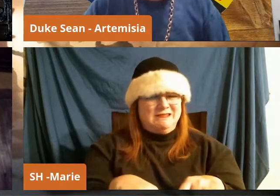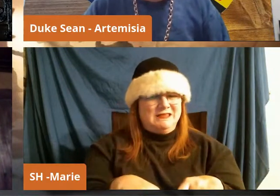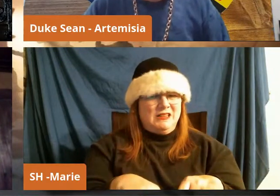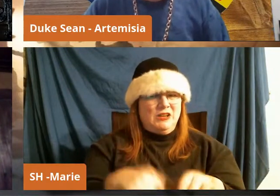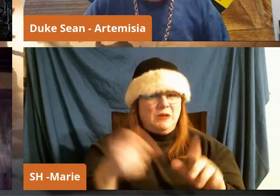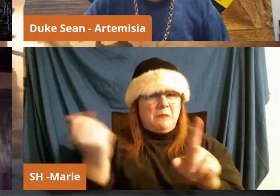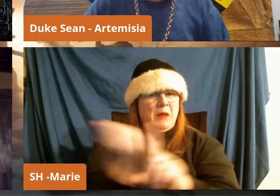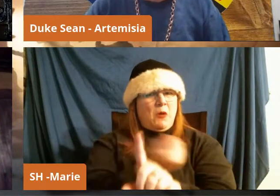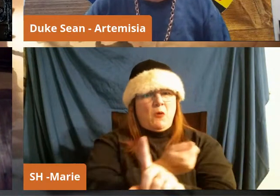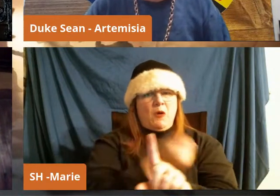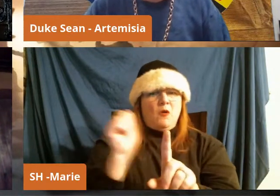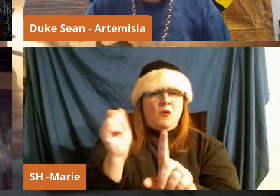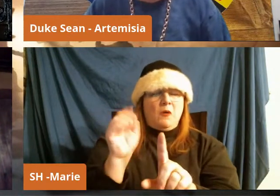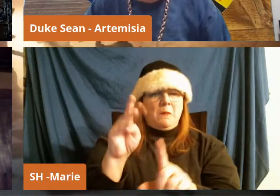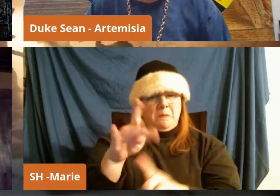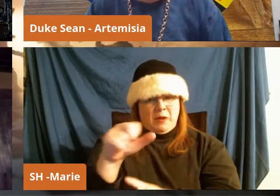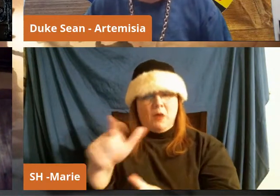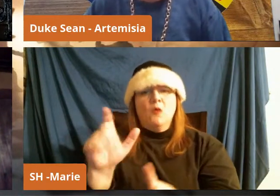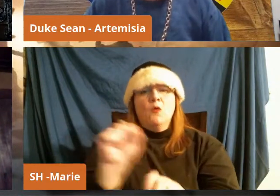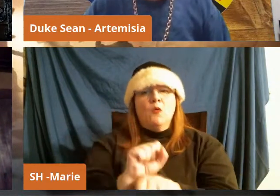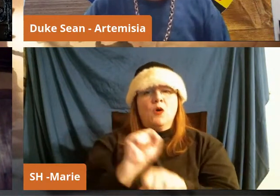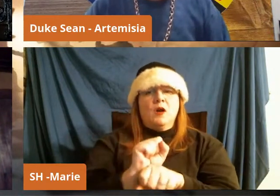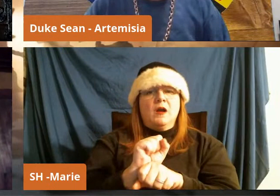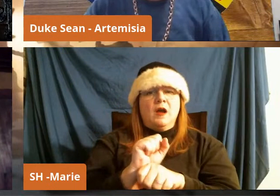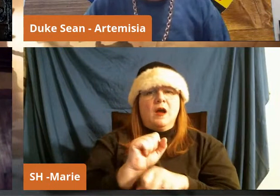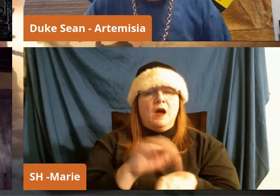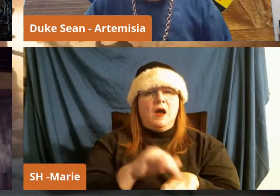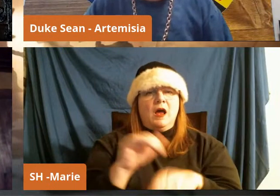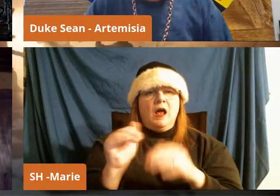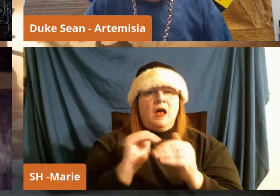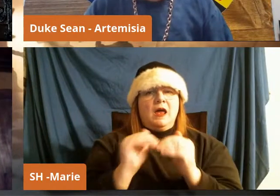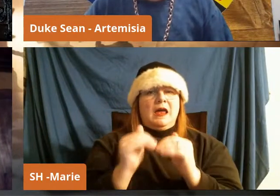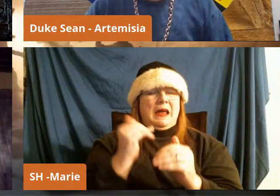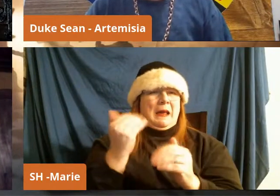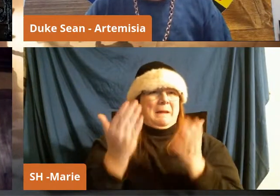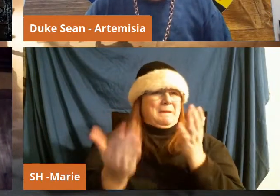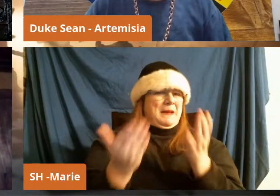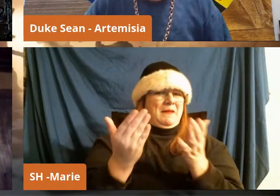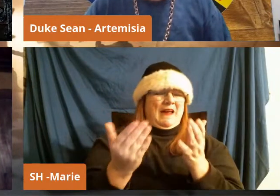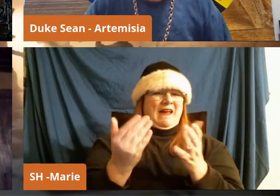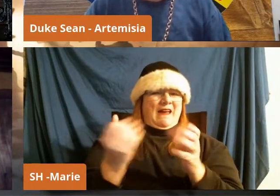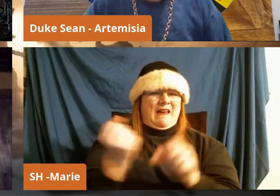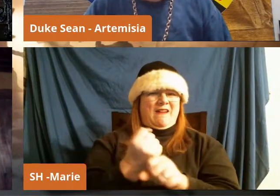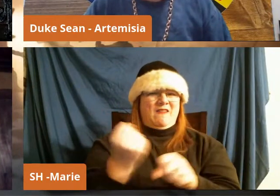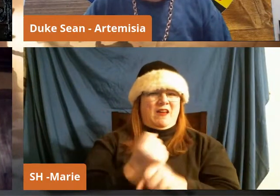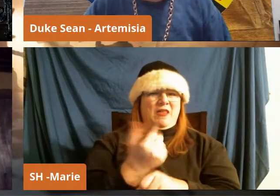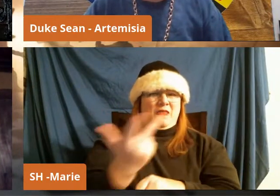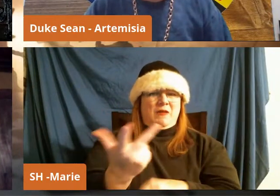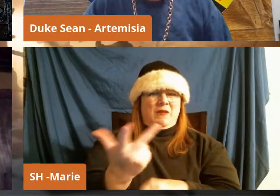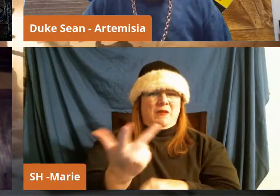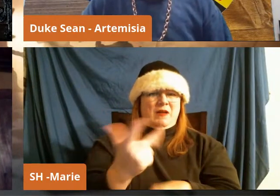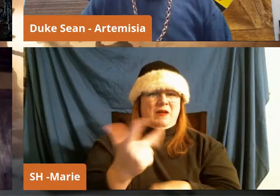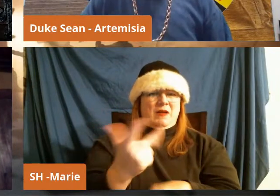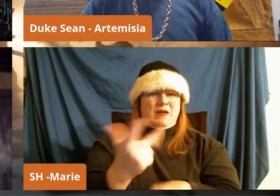work online, but you're fighting in a bubble. If maybe, I think I fought a total of 3 times in the last 9